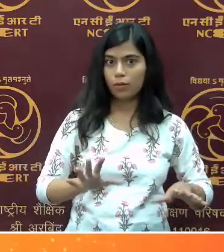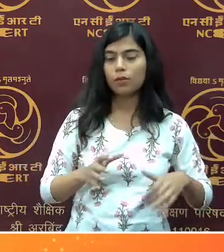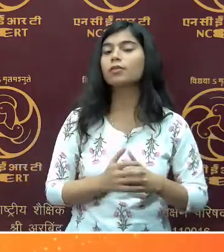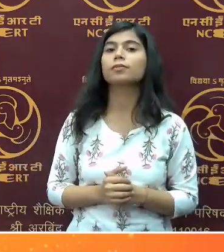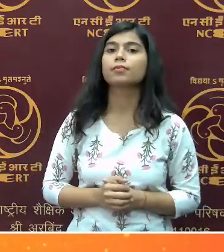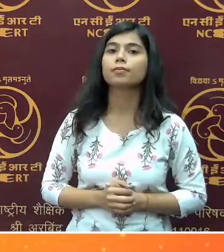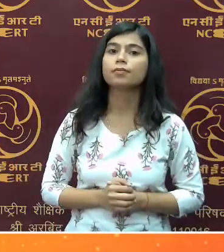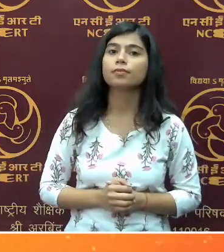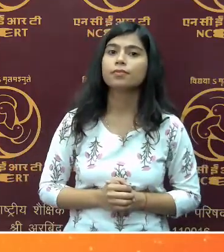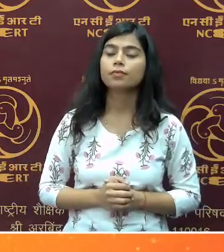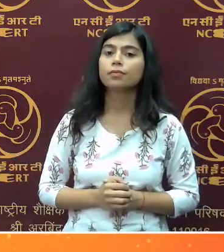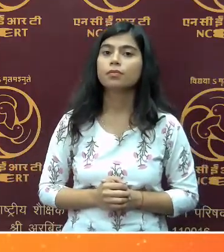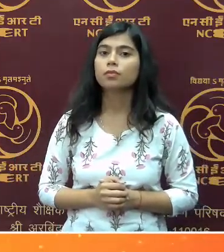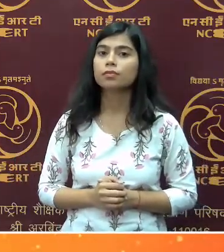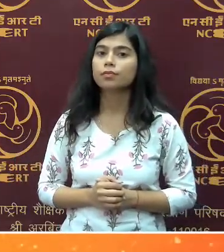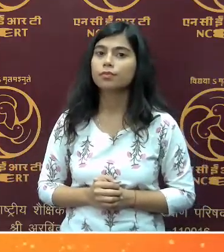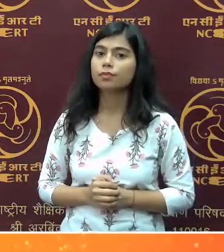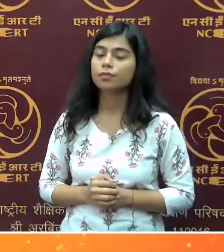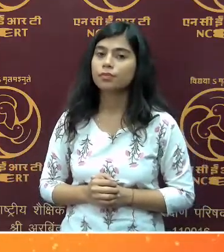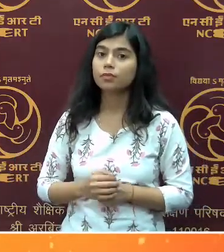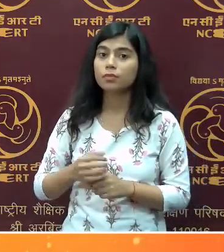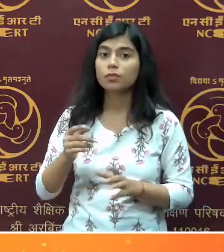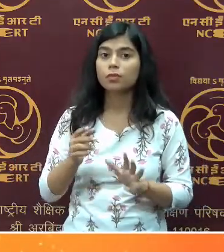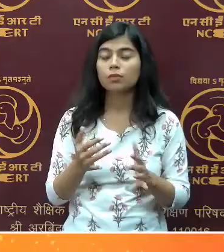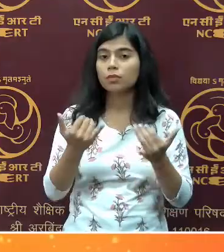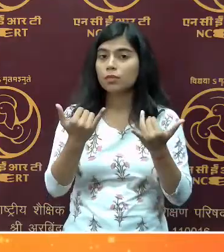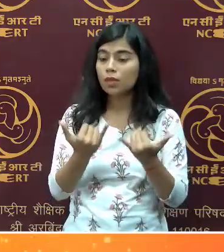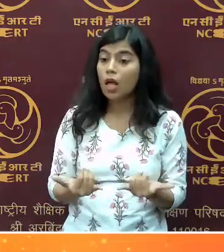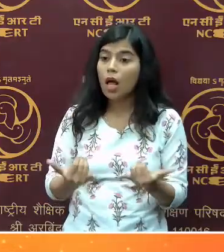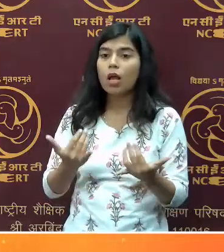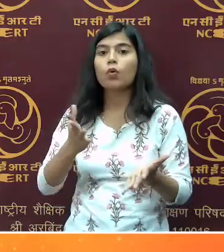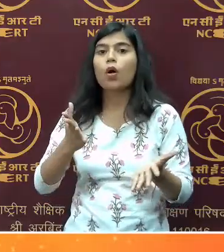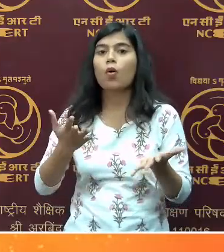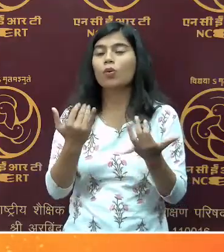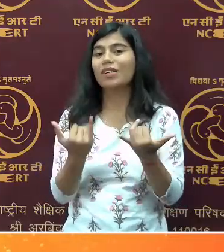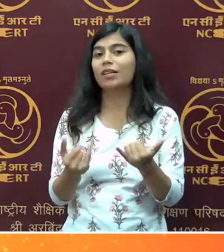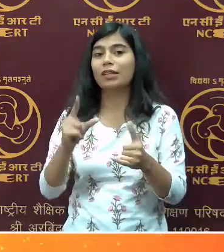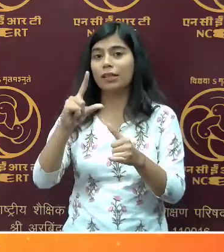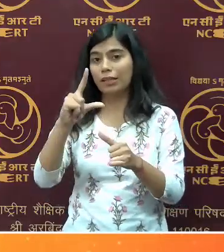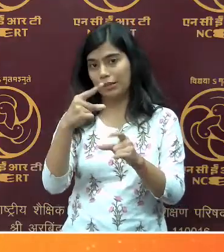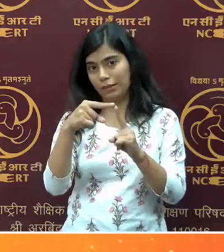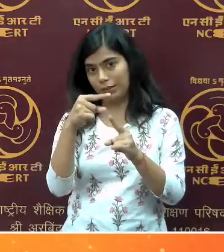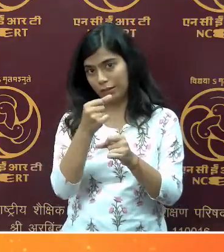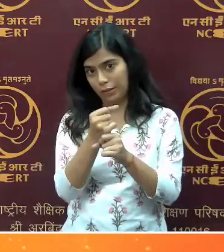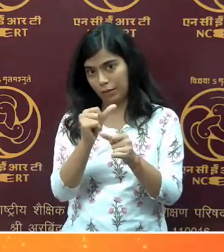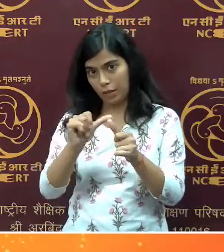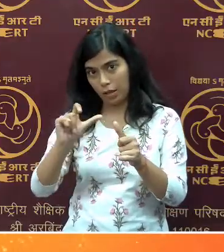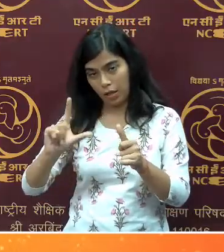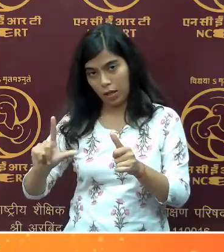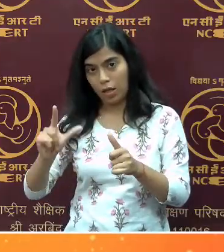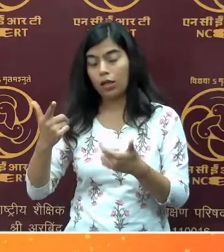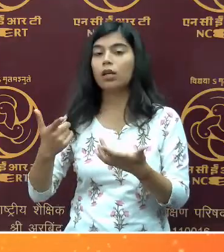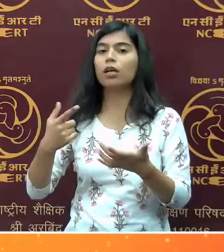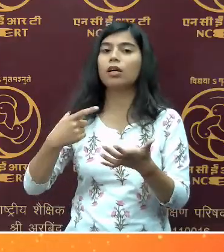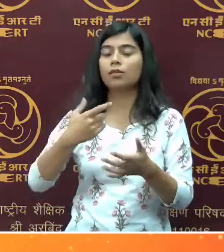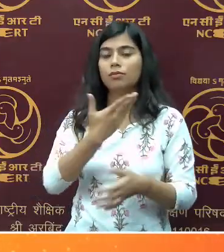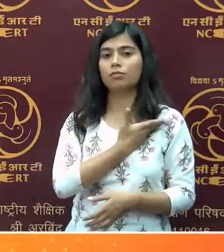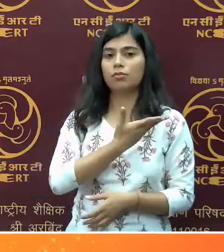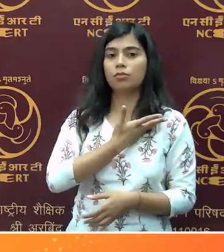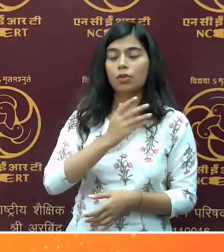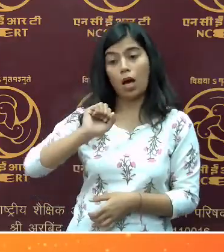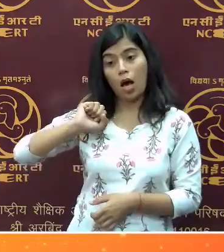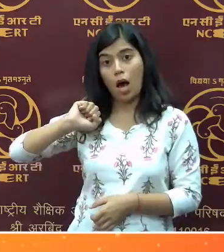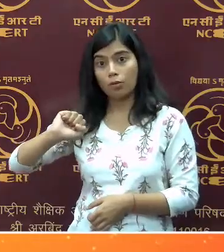of article 31. It is now a legal right, like owning a property has become now a legal right instead of being